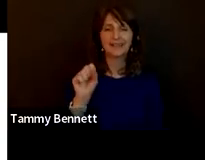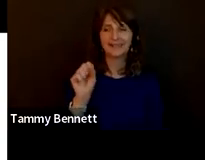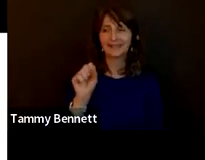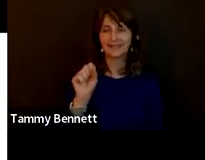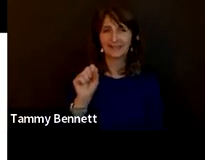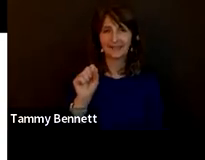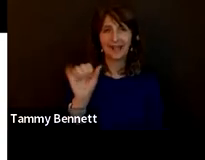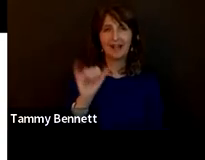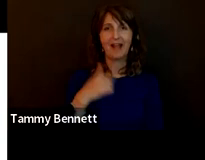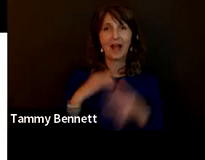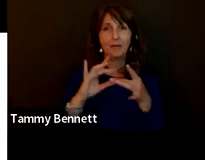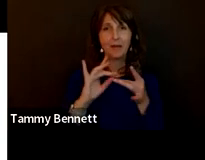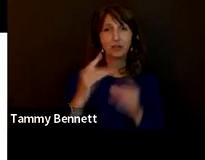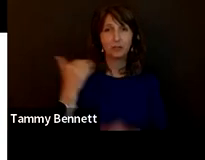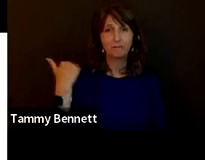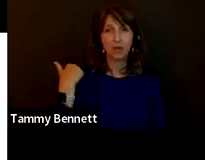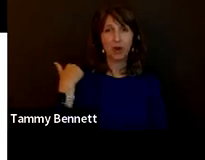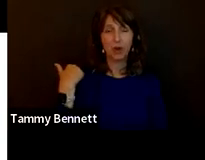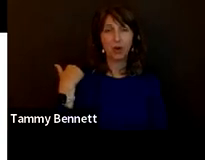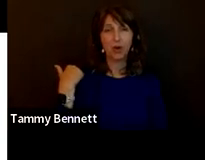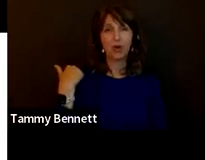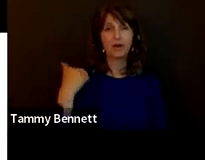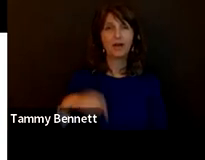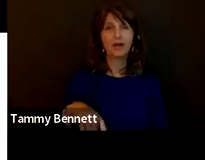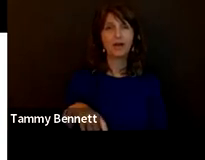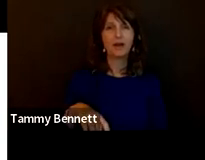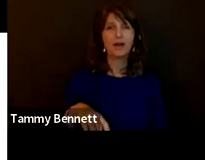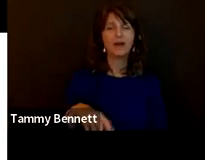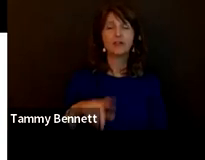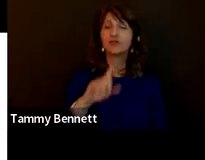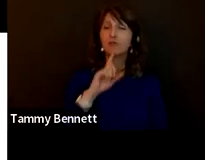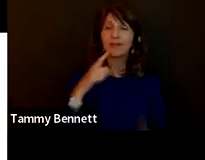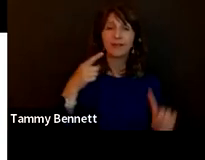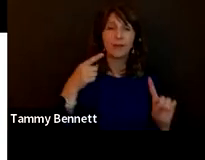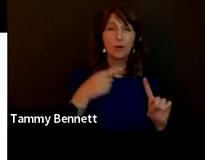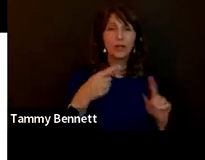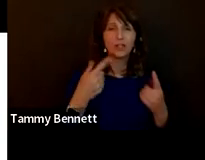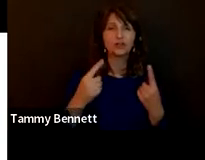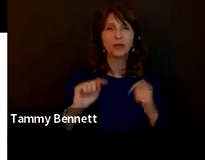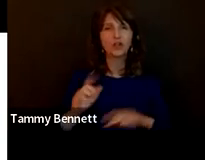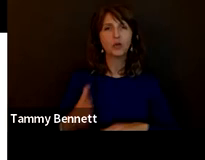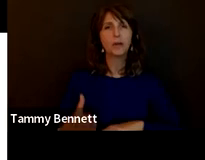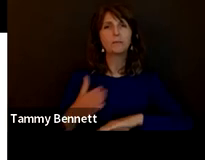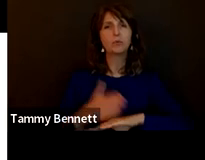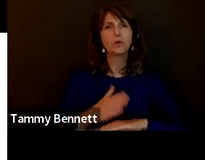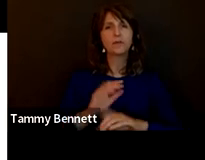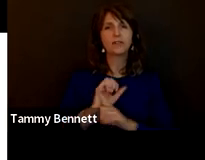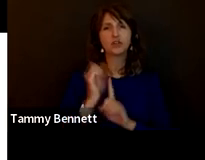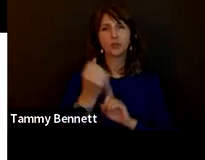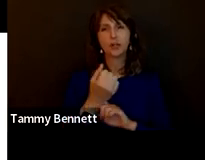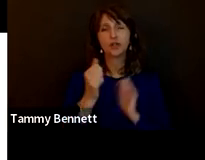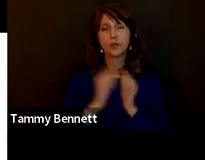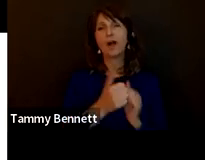Again, like I mentioned at the beginning, it's about a heart of service and improving circumstances for other people. I grew up with